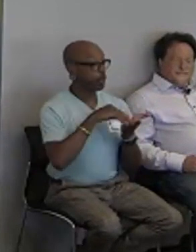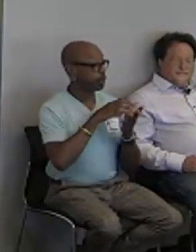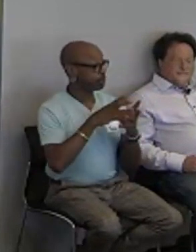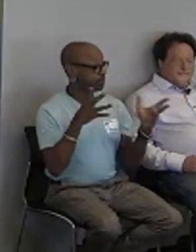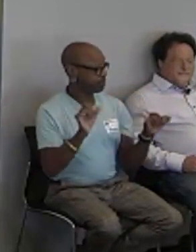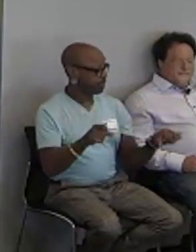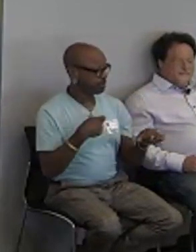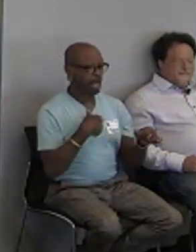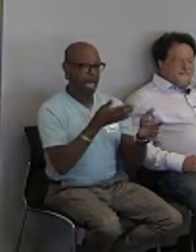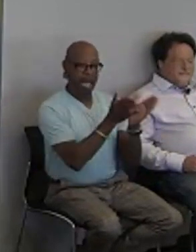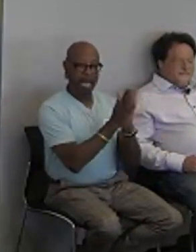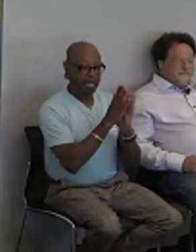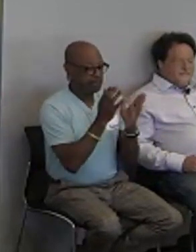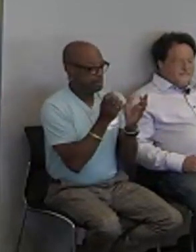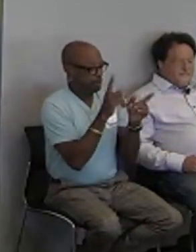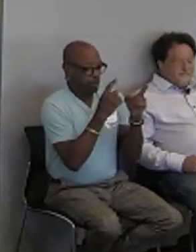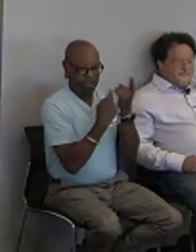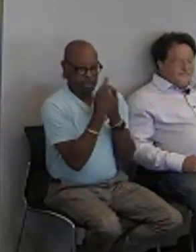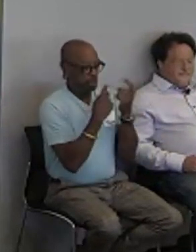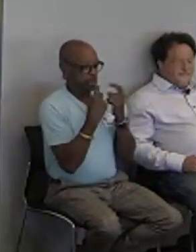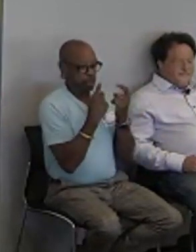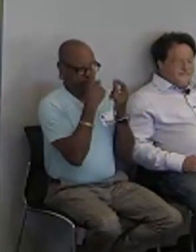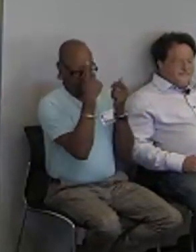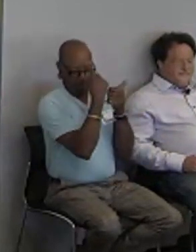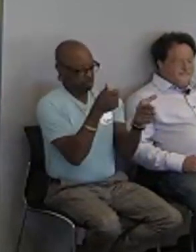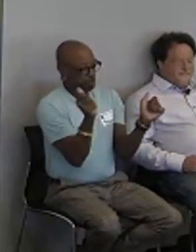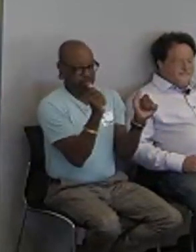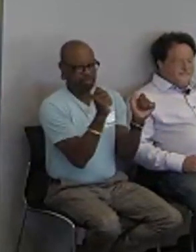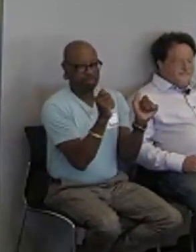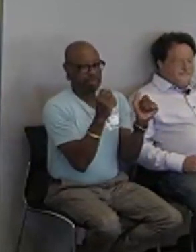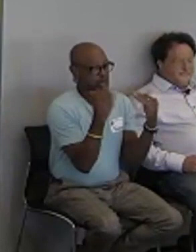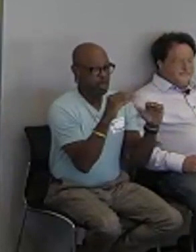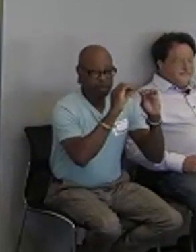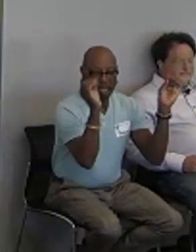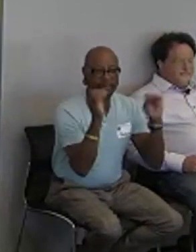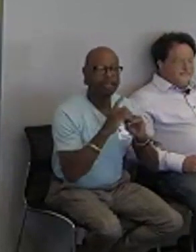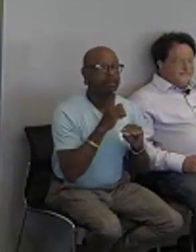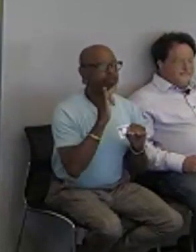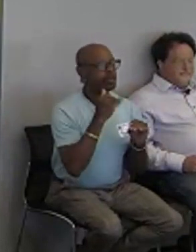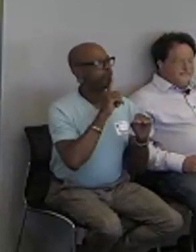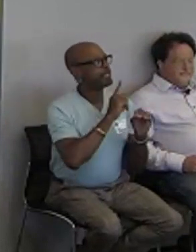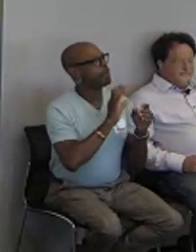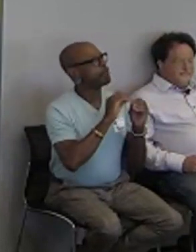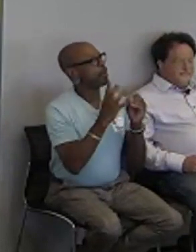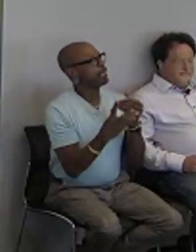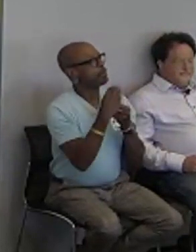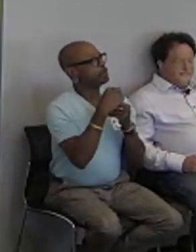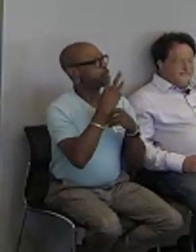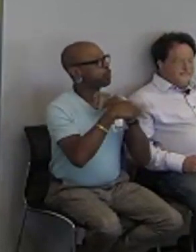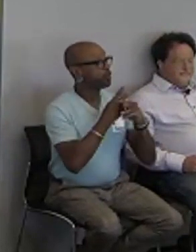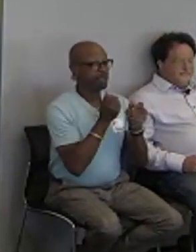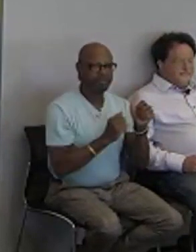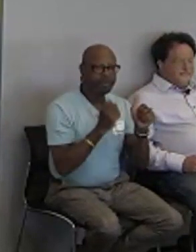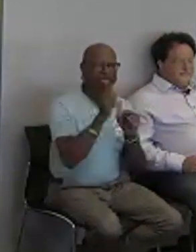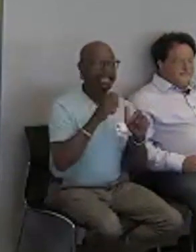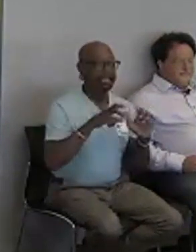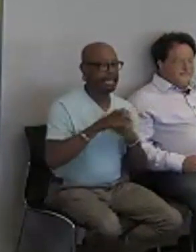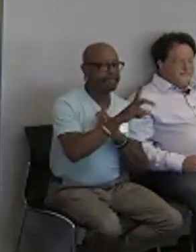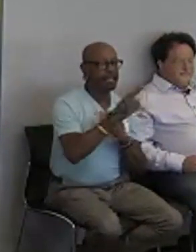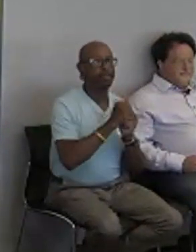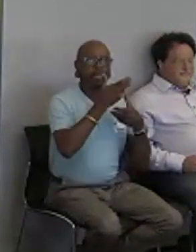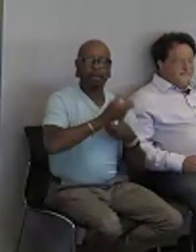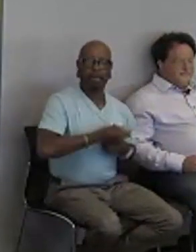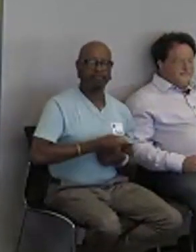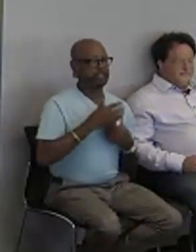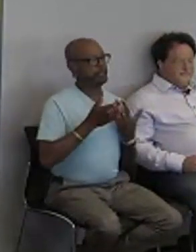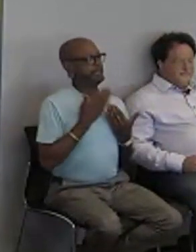as many questions as you want. Together, we're making strides toward a more inclusive world where everyone can navigate with confidence